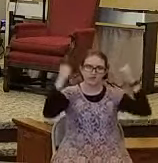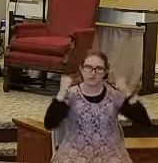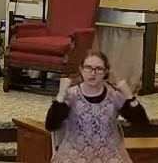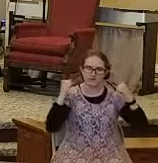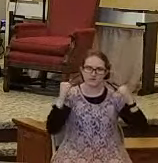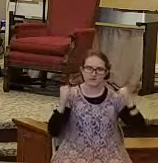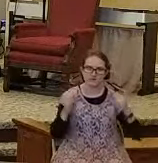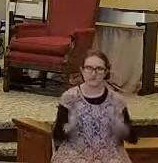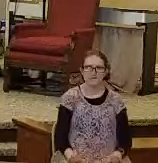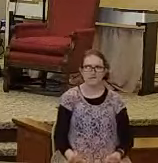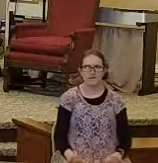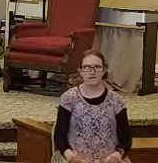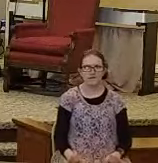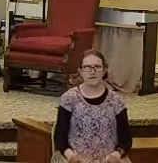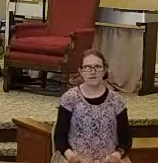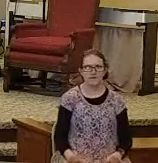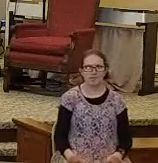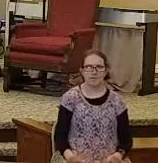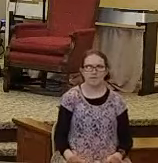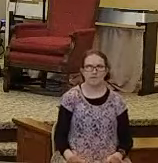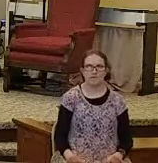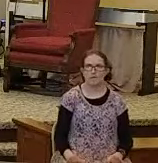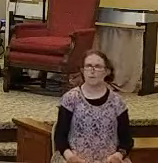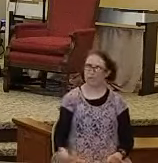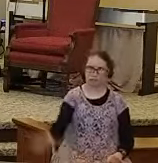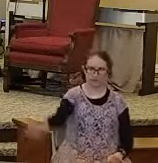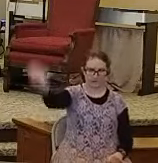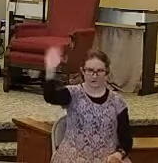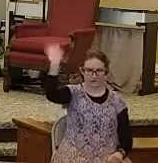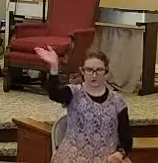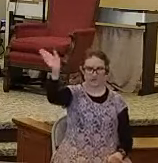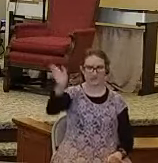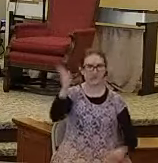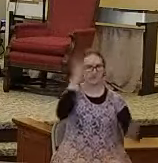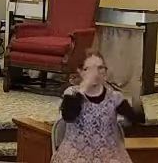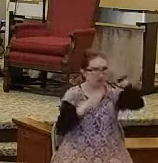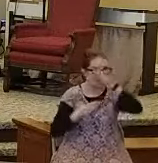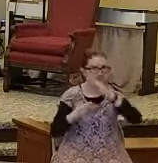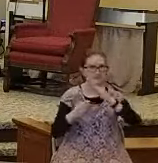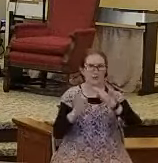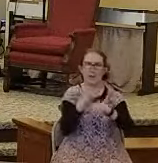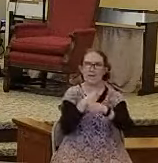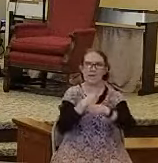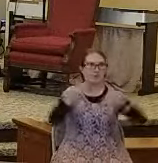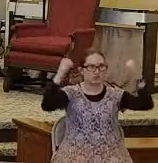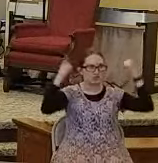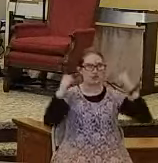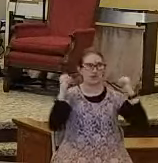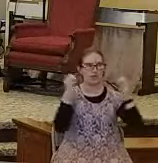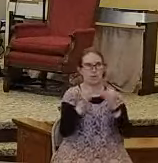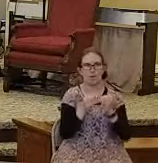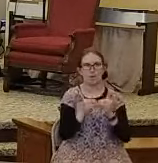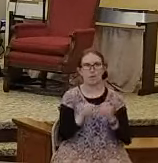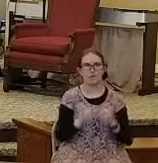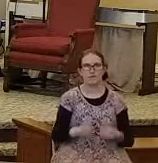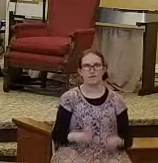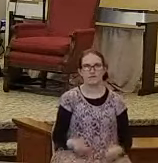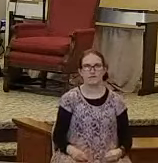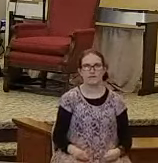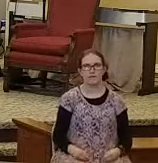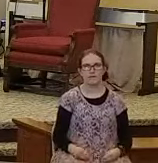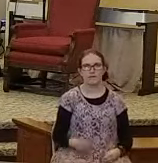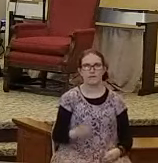strong. Hallelujah. Amen, amen. I said our trials, amen, will make us stronger. Hallelujah.